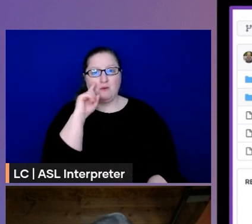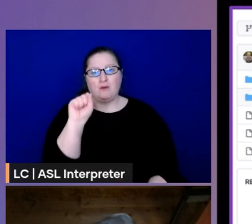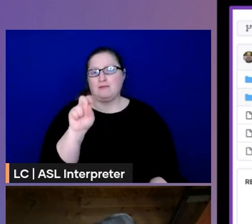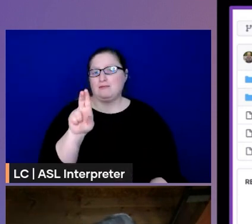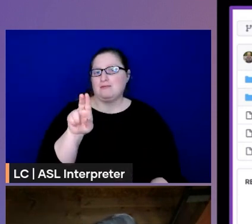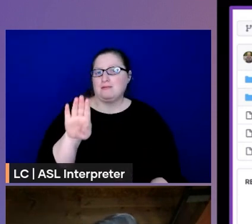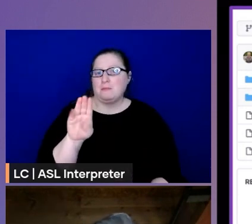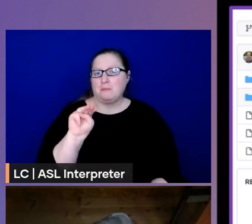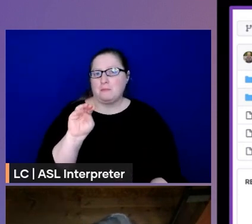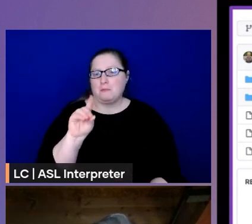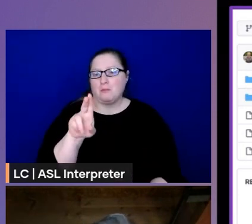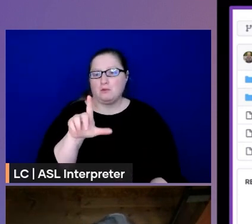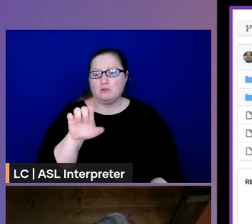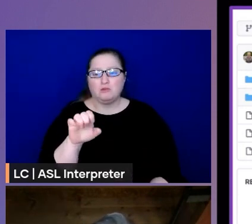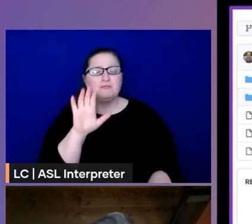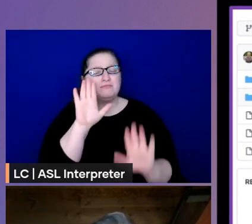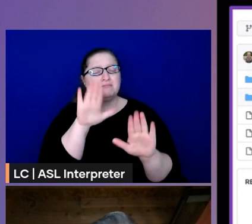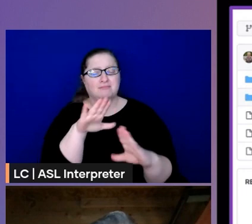Now, don't worry if that